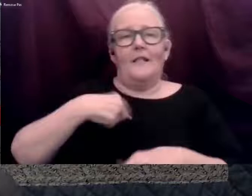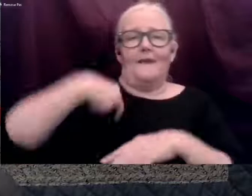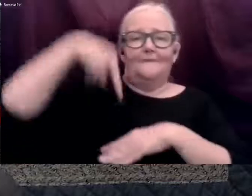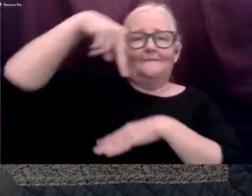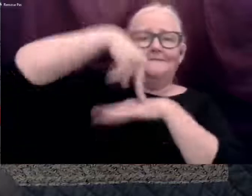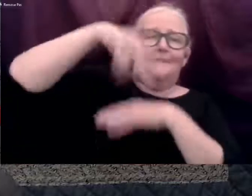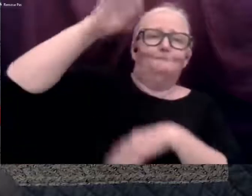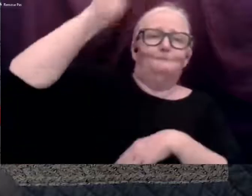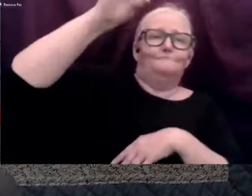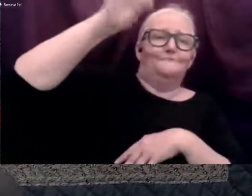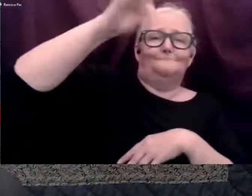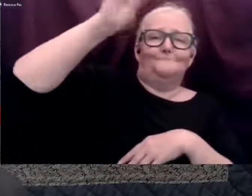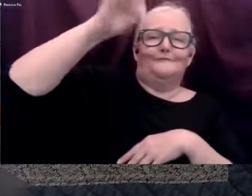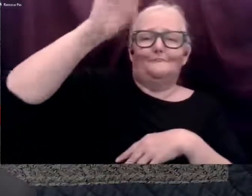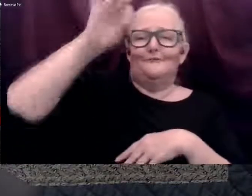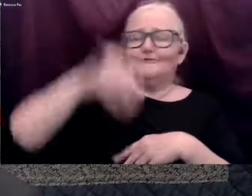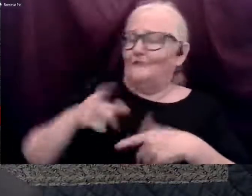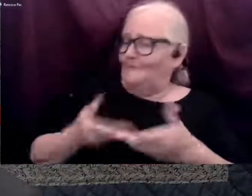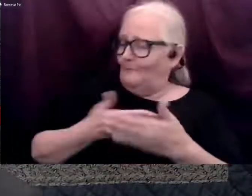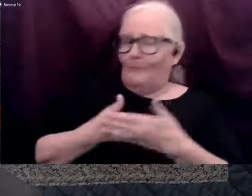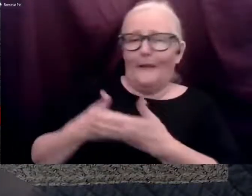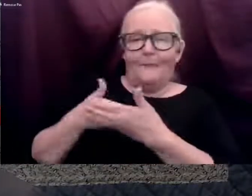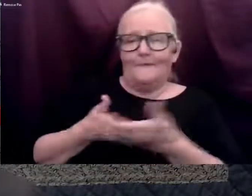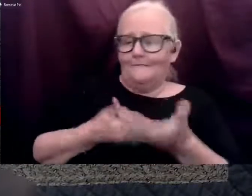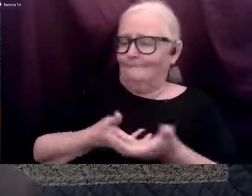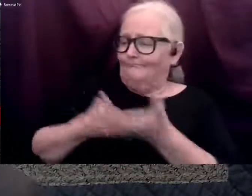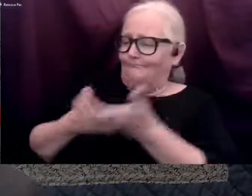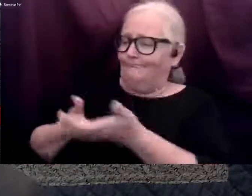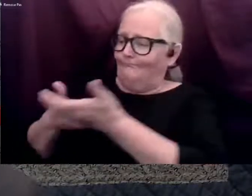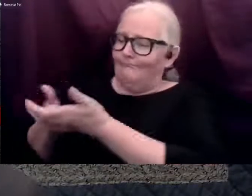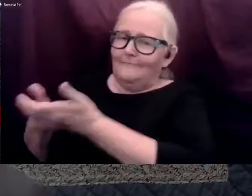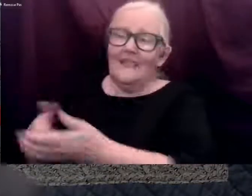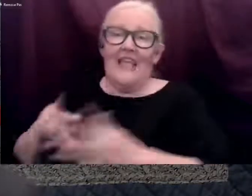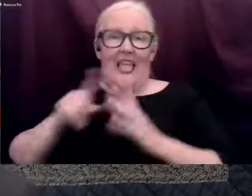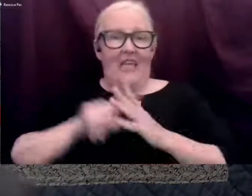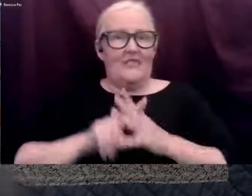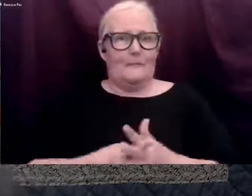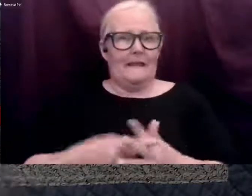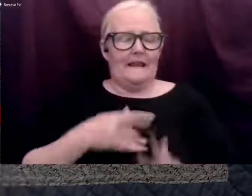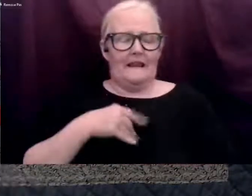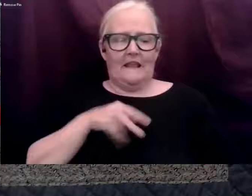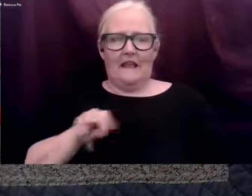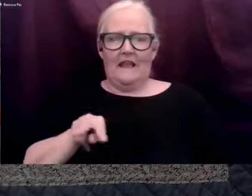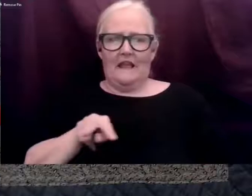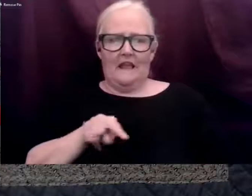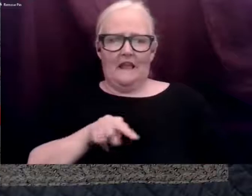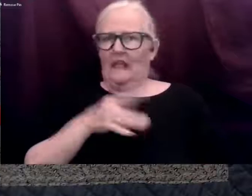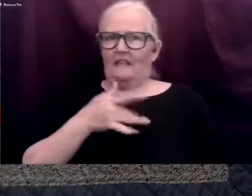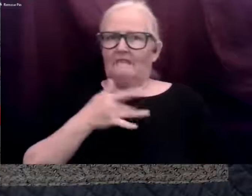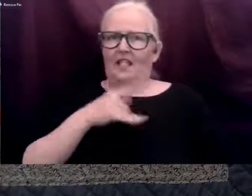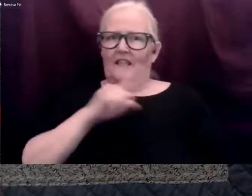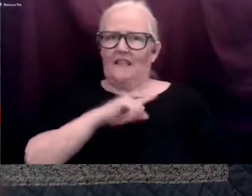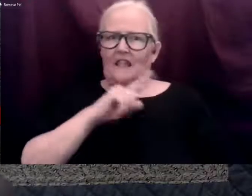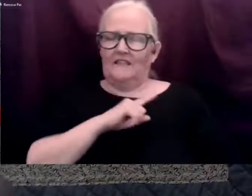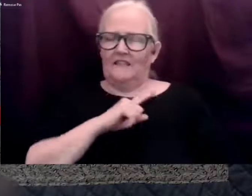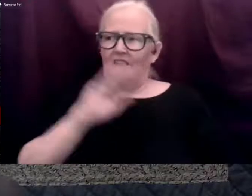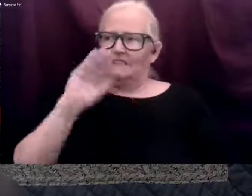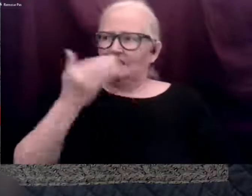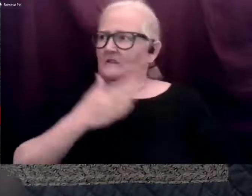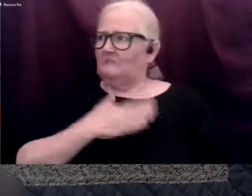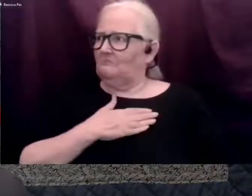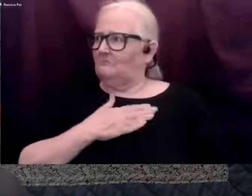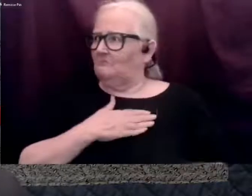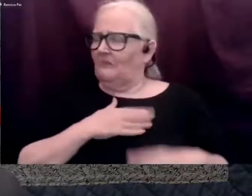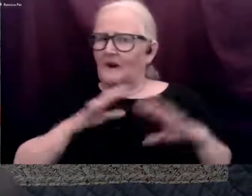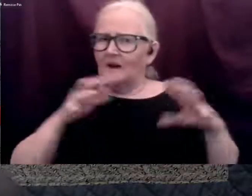And at first I felt really guilty about it, like my congregation, was having to do childcare for my child. But people